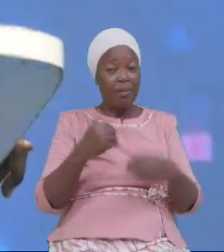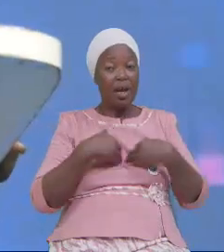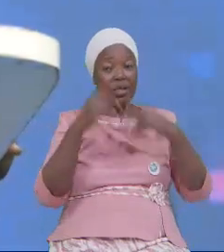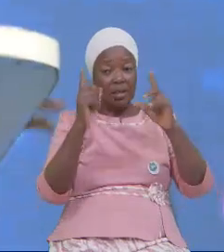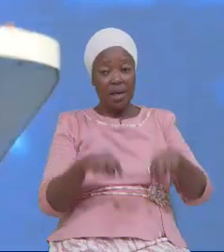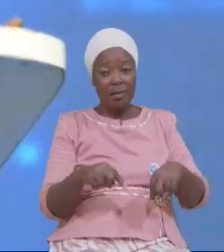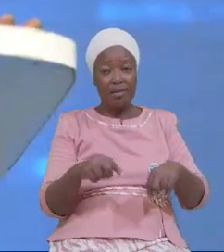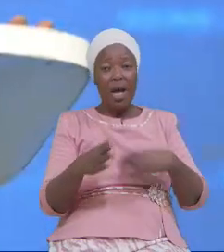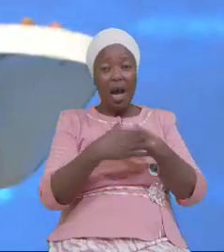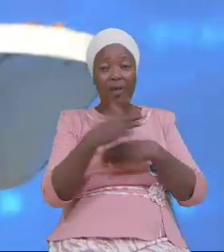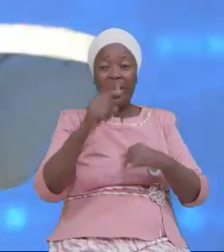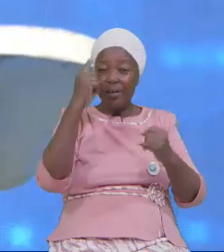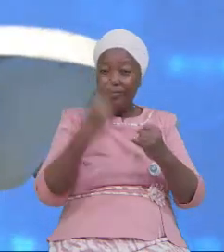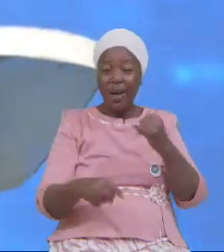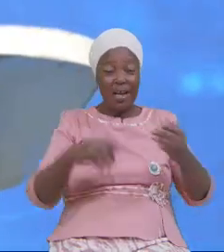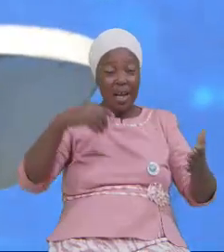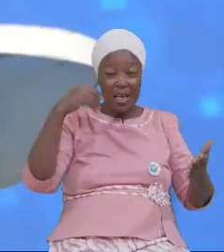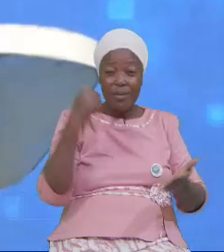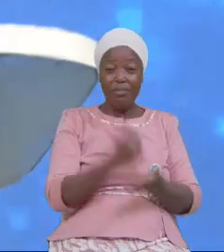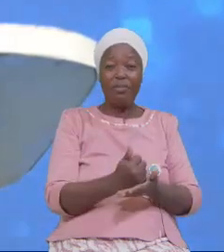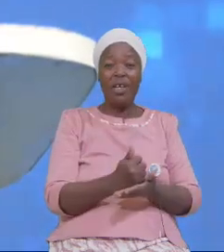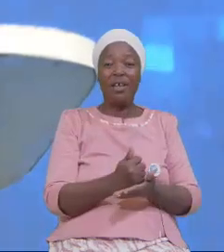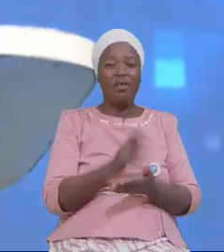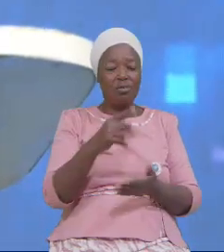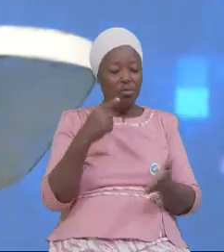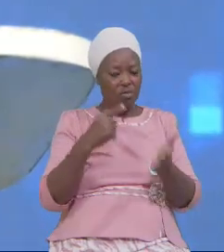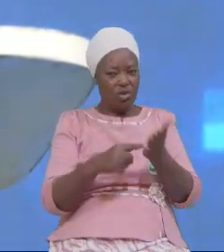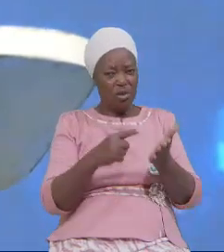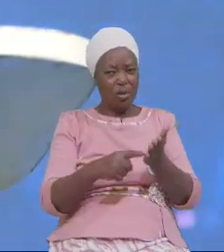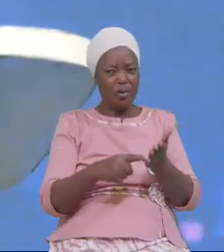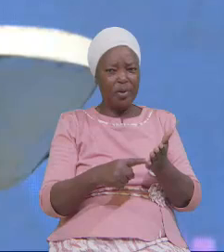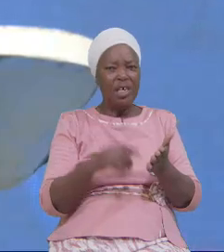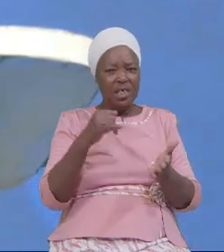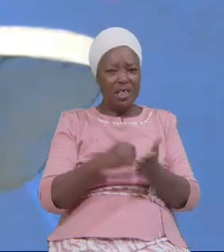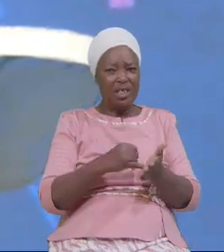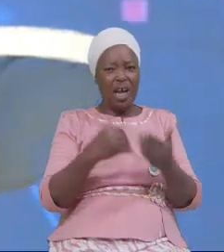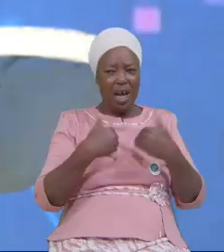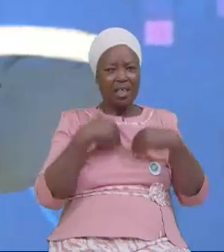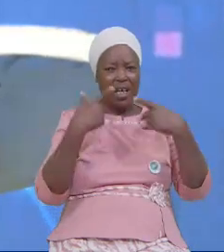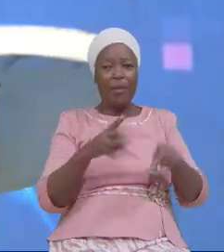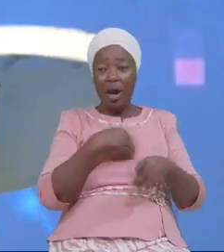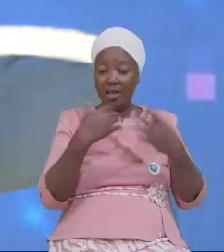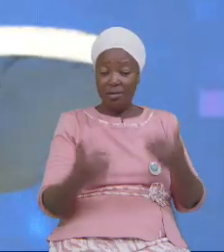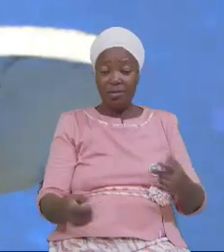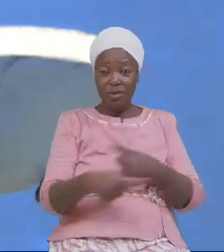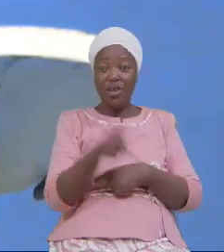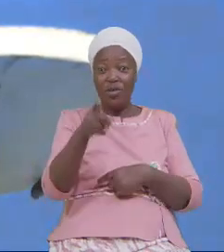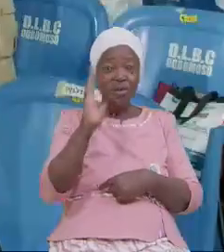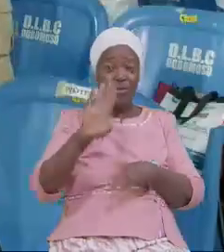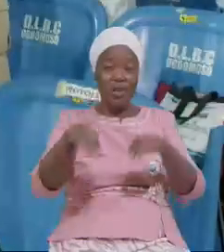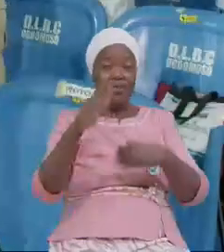After the final amen, your checkup, it's done. And today, you will give